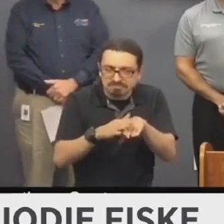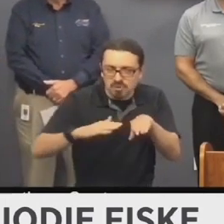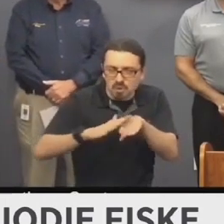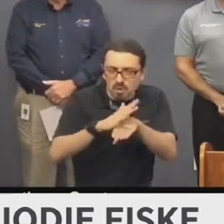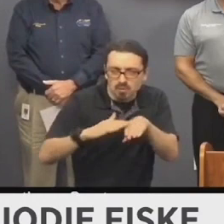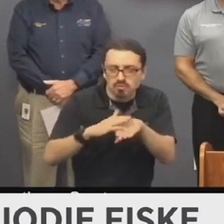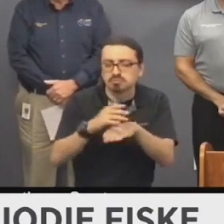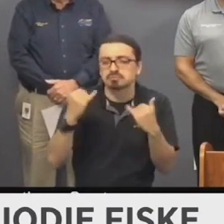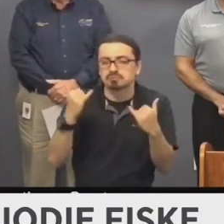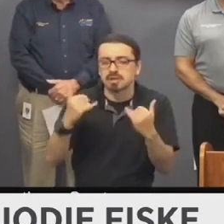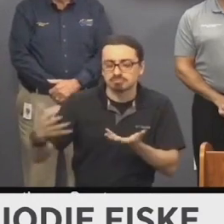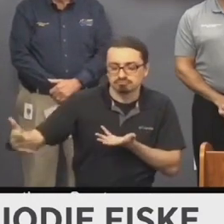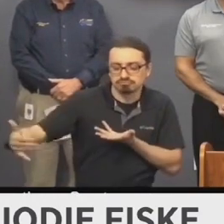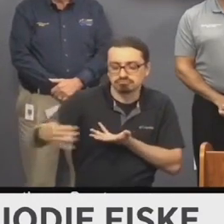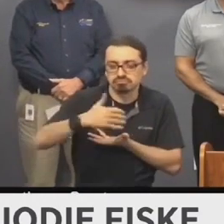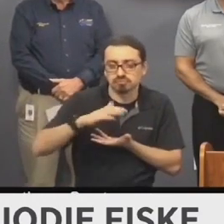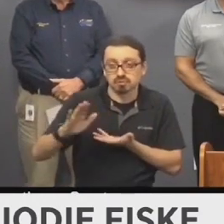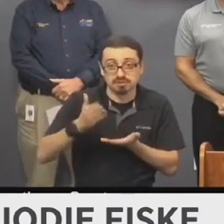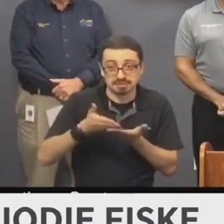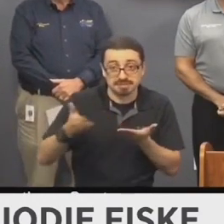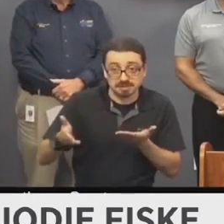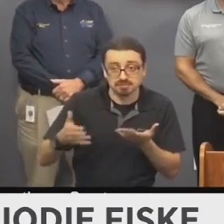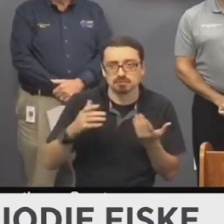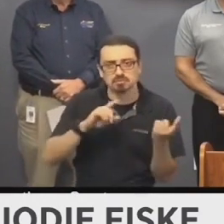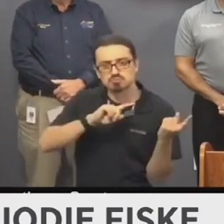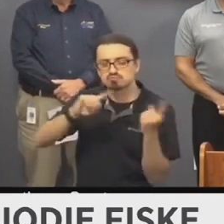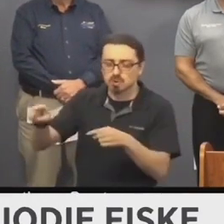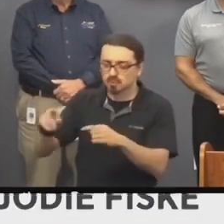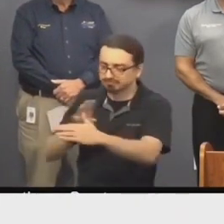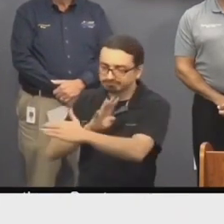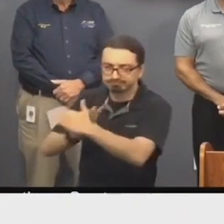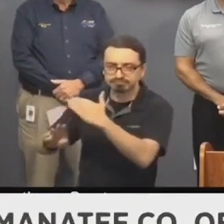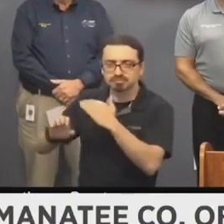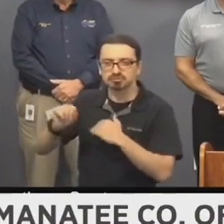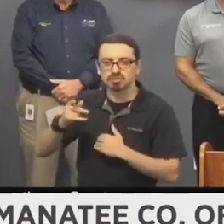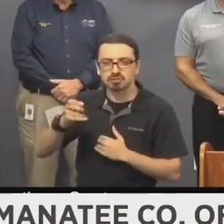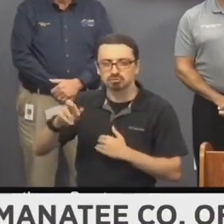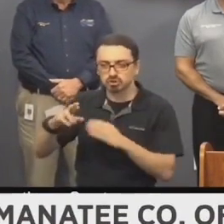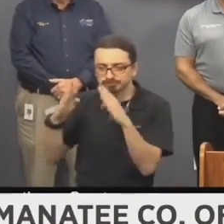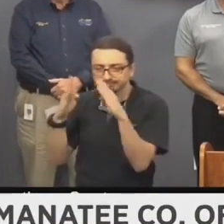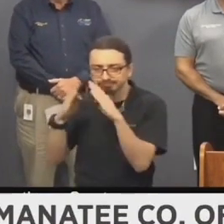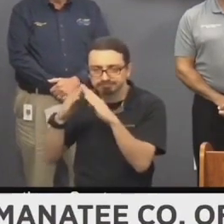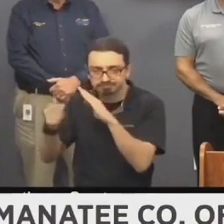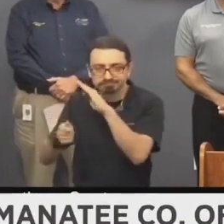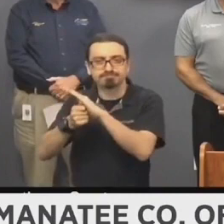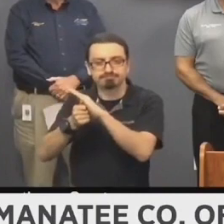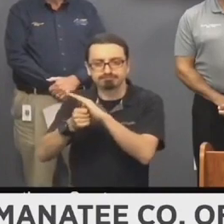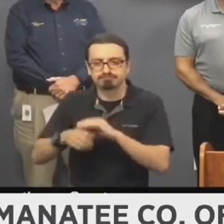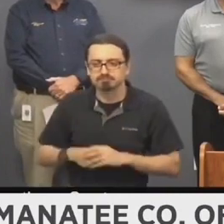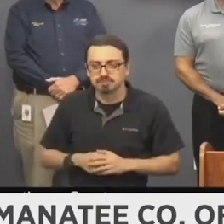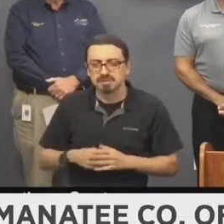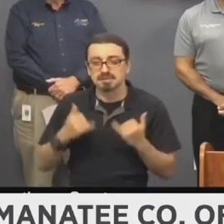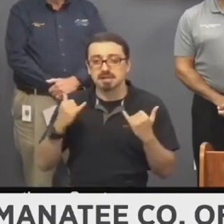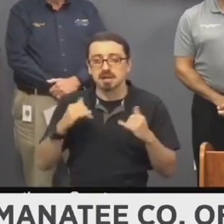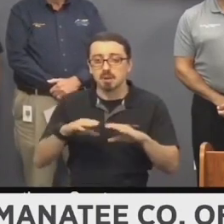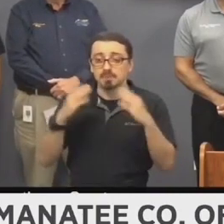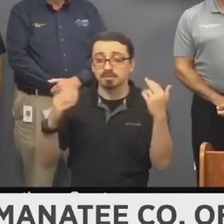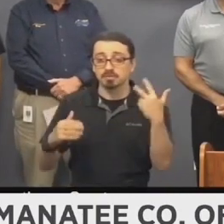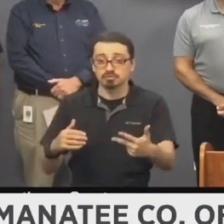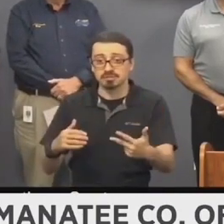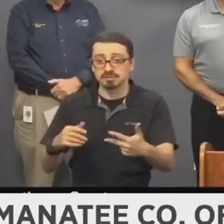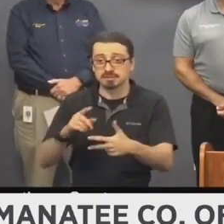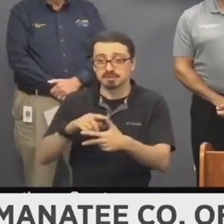what you need. You can go to one of our shelters. We currently have 3 shelters that are open for the general population: